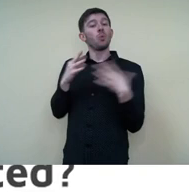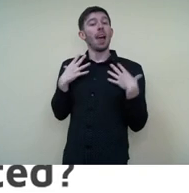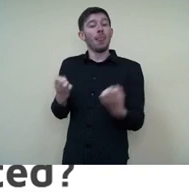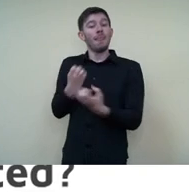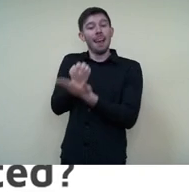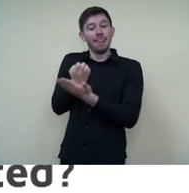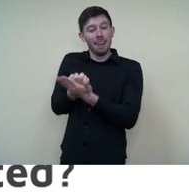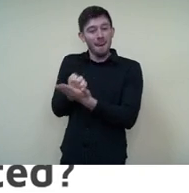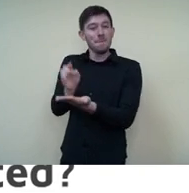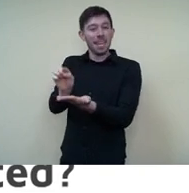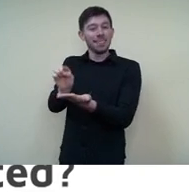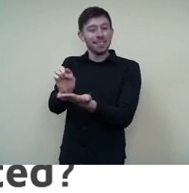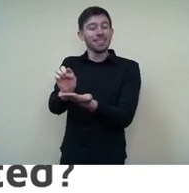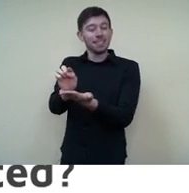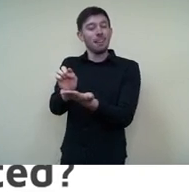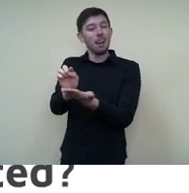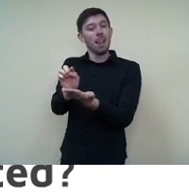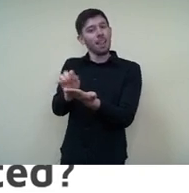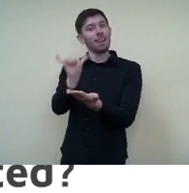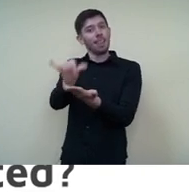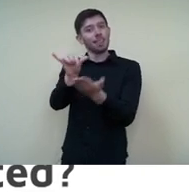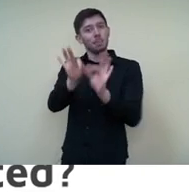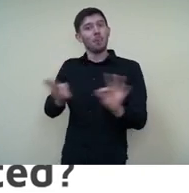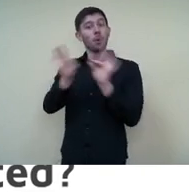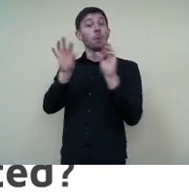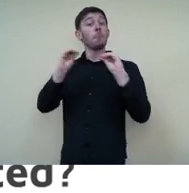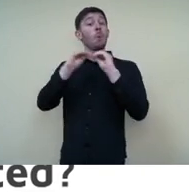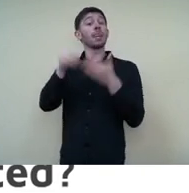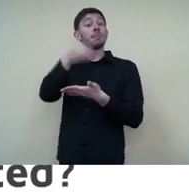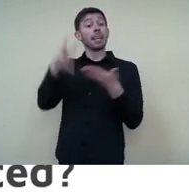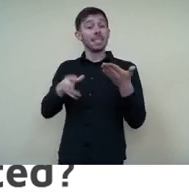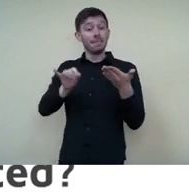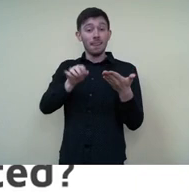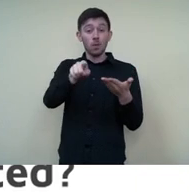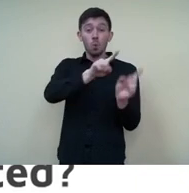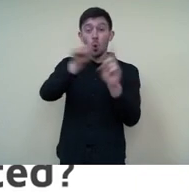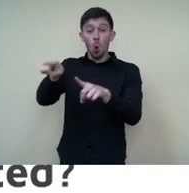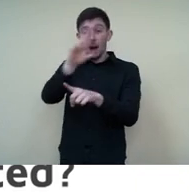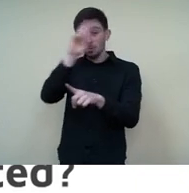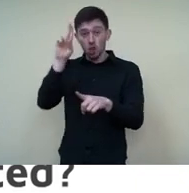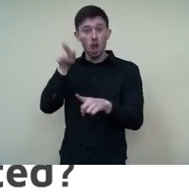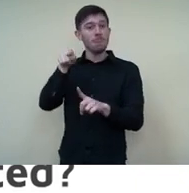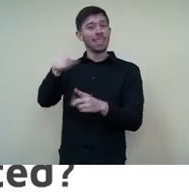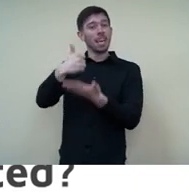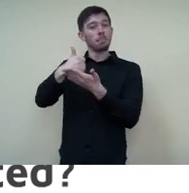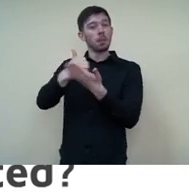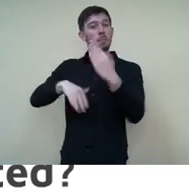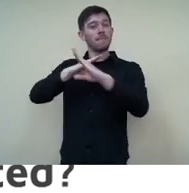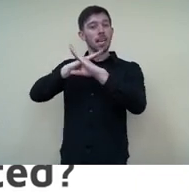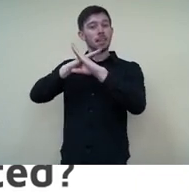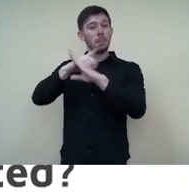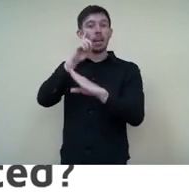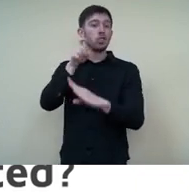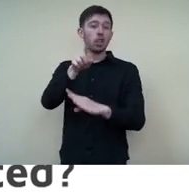what I do. So on a health end, it is more expensive, obviously, if you're going to the hospital. It is just a preventive measure because you're not billed for the